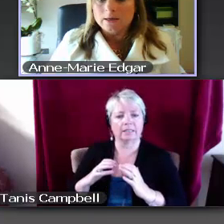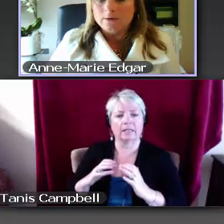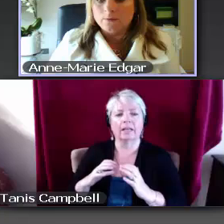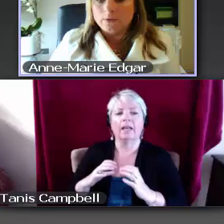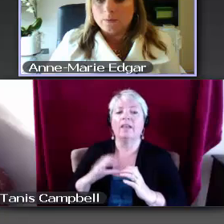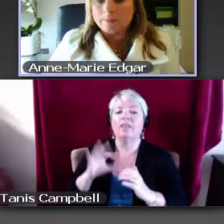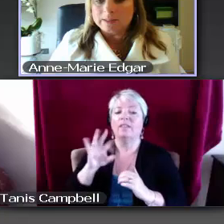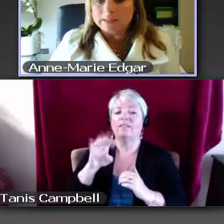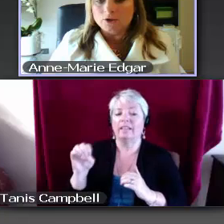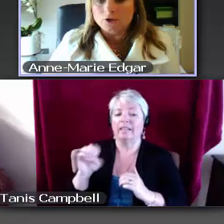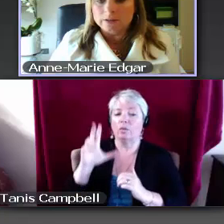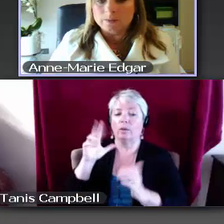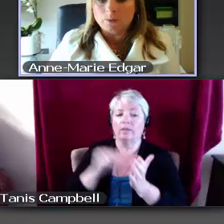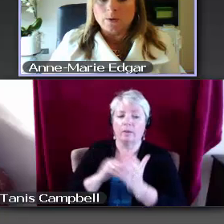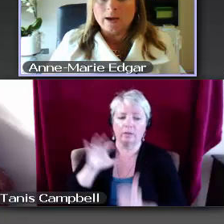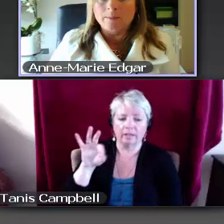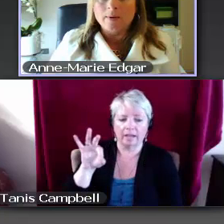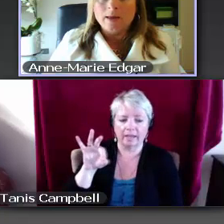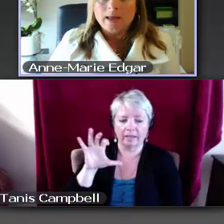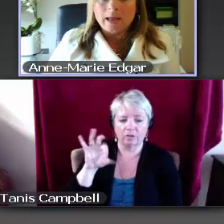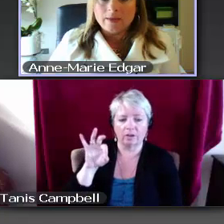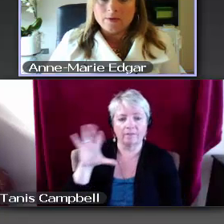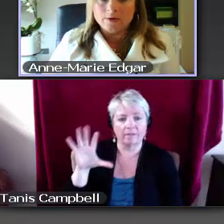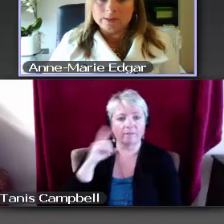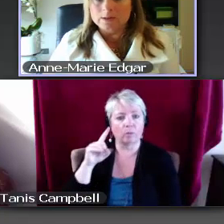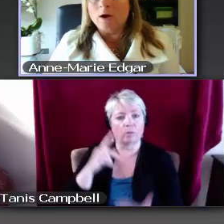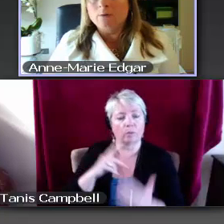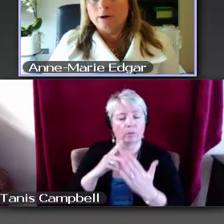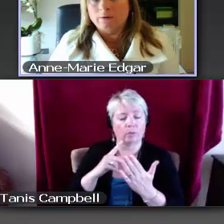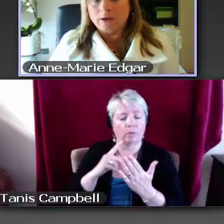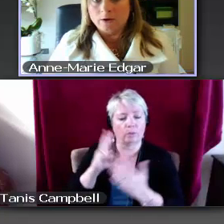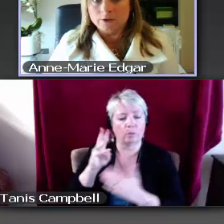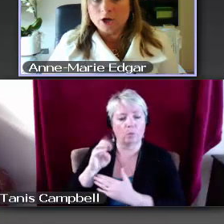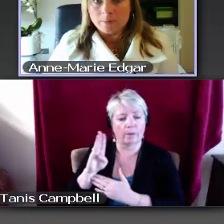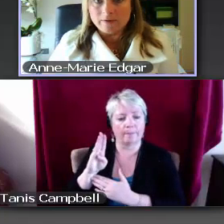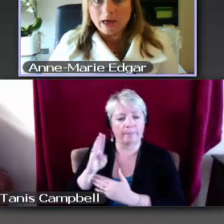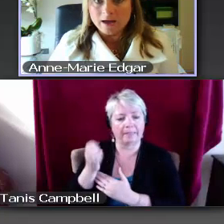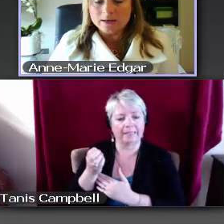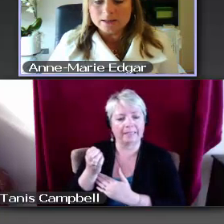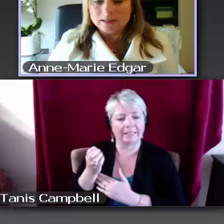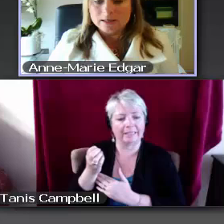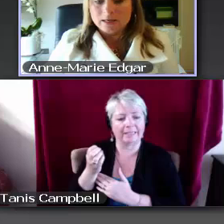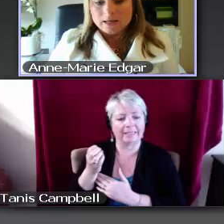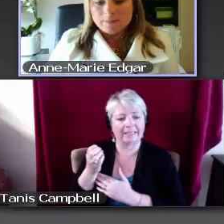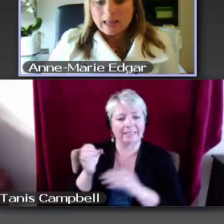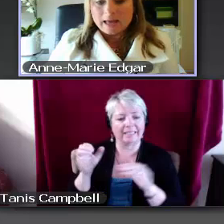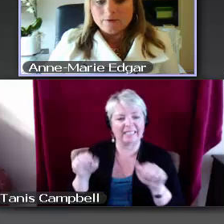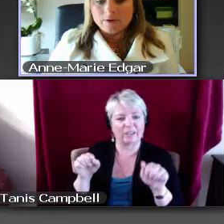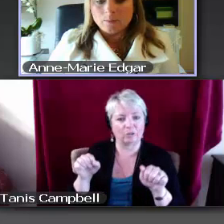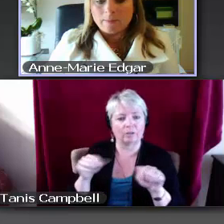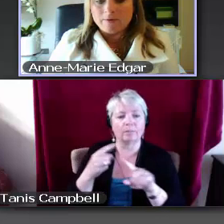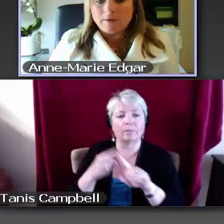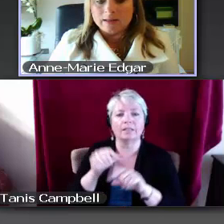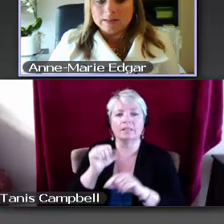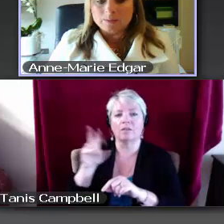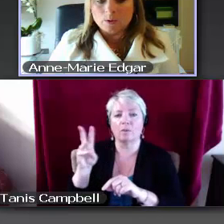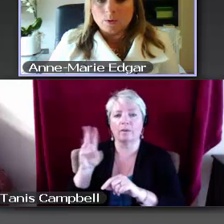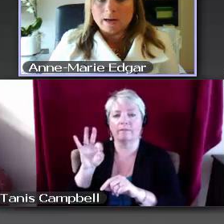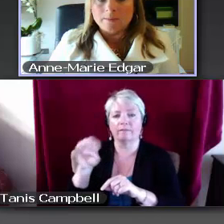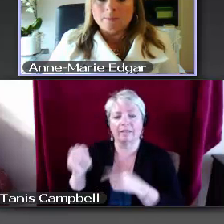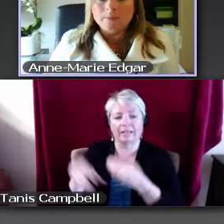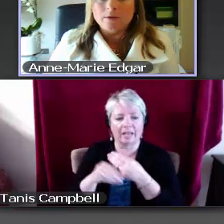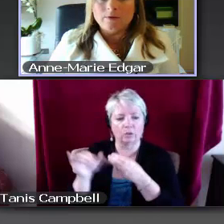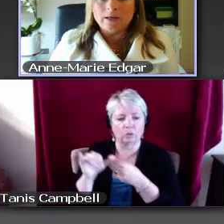$3,995 for the Web Essentials program, and then there is a software fee on top of that. And for the Web